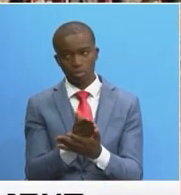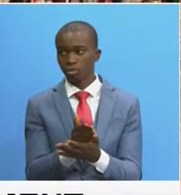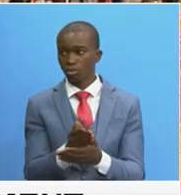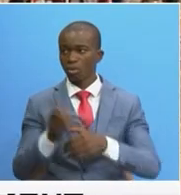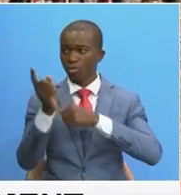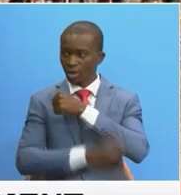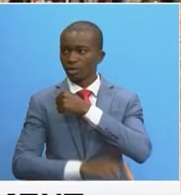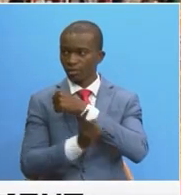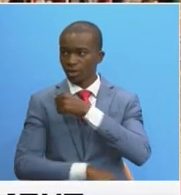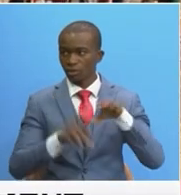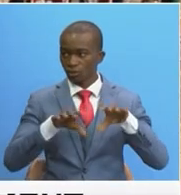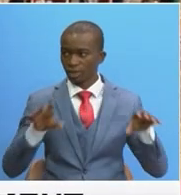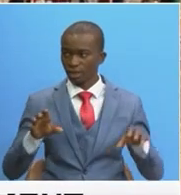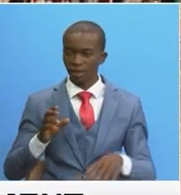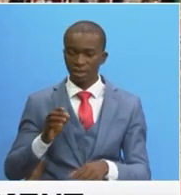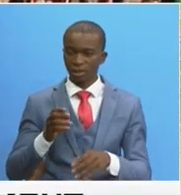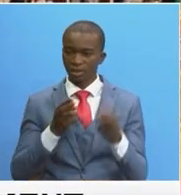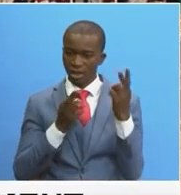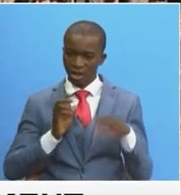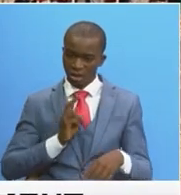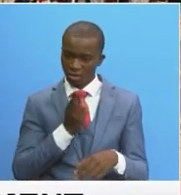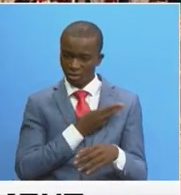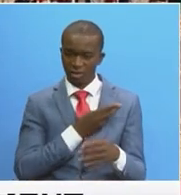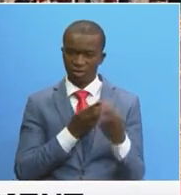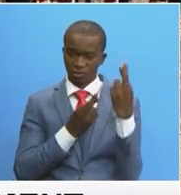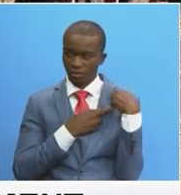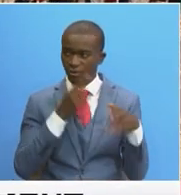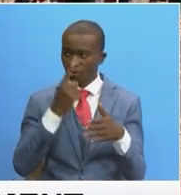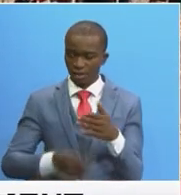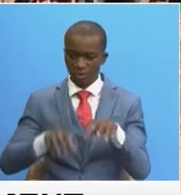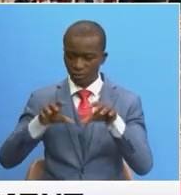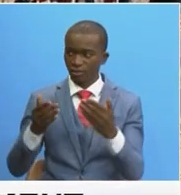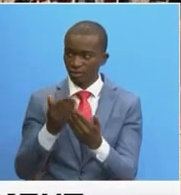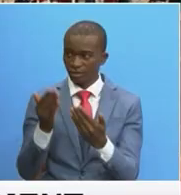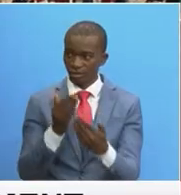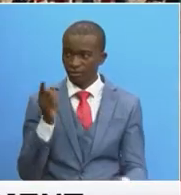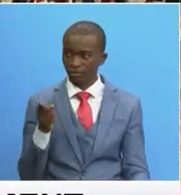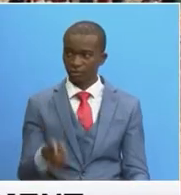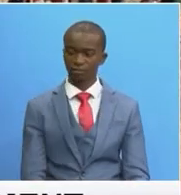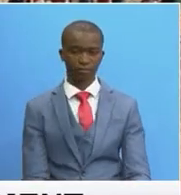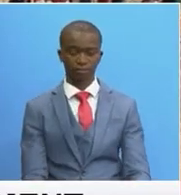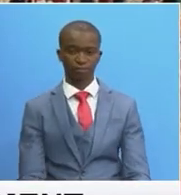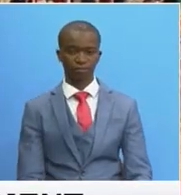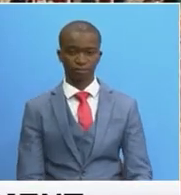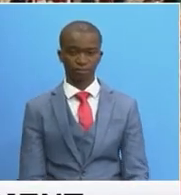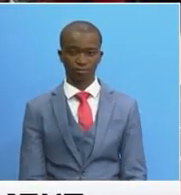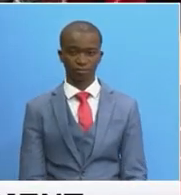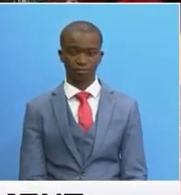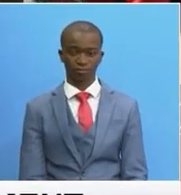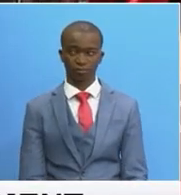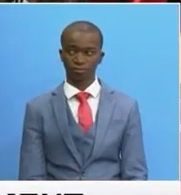va twale kona ne lukupa kwa muso kuti kambe kwa kona hala nai kirefera ka percent kakanyani kuti banana